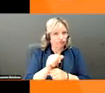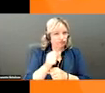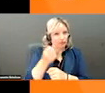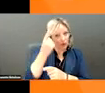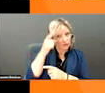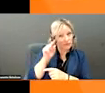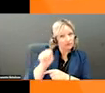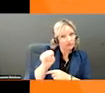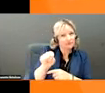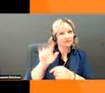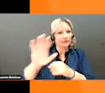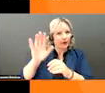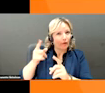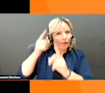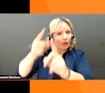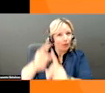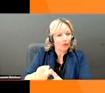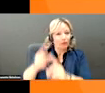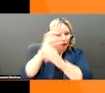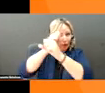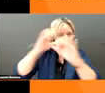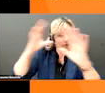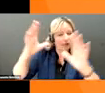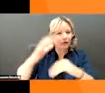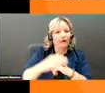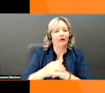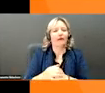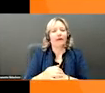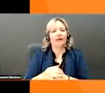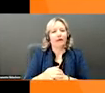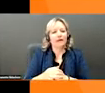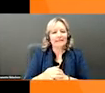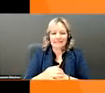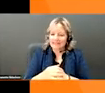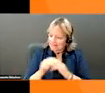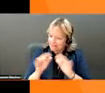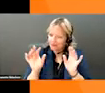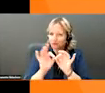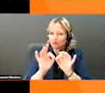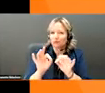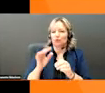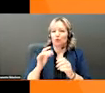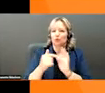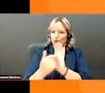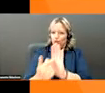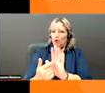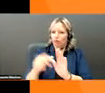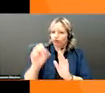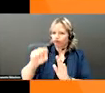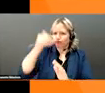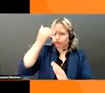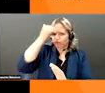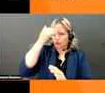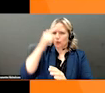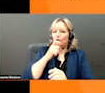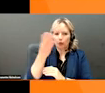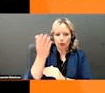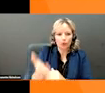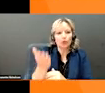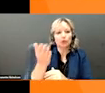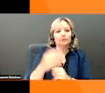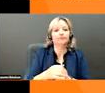goes to the next, which is thinking like a reviewer. Really put yourself in the shoes of that person reviewing it, who's